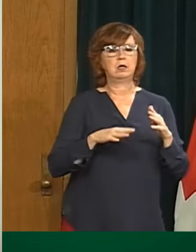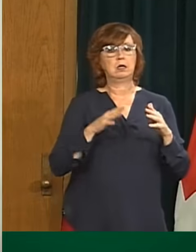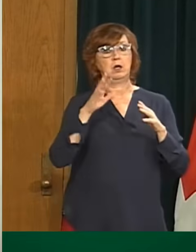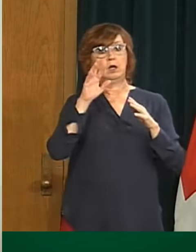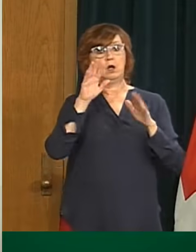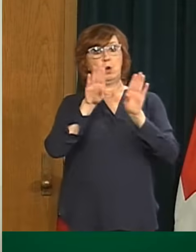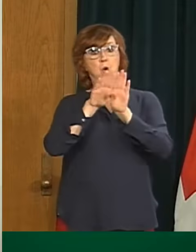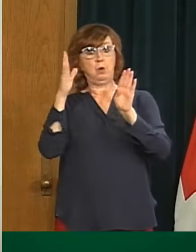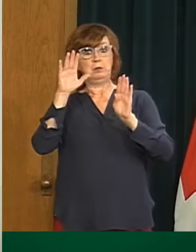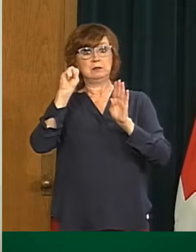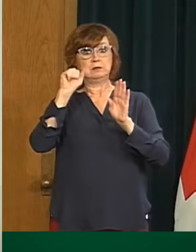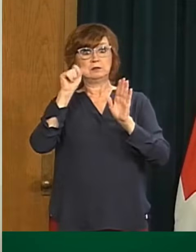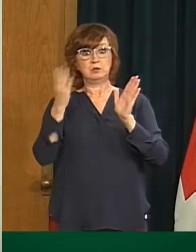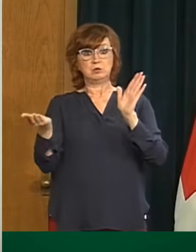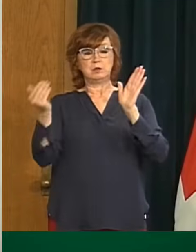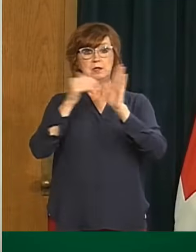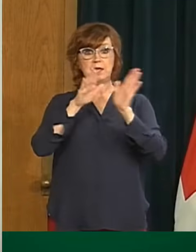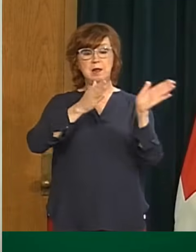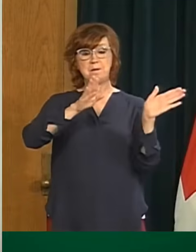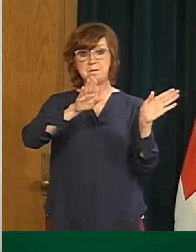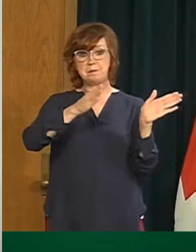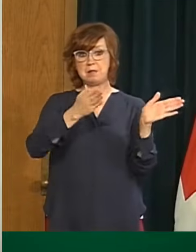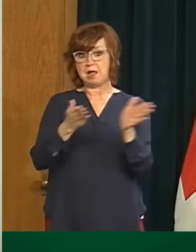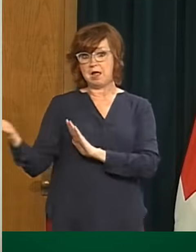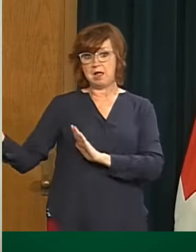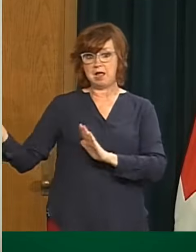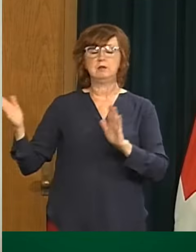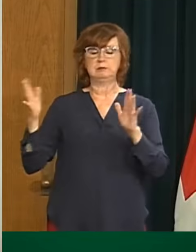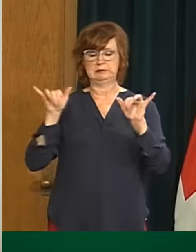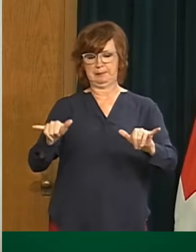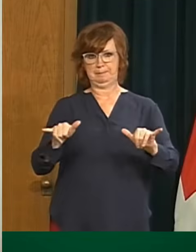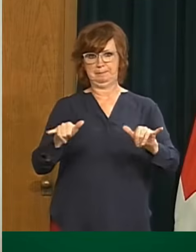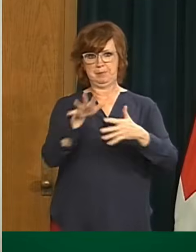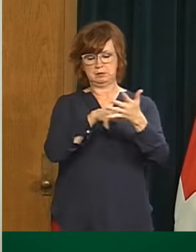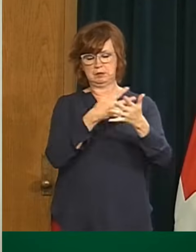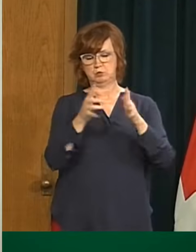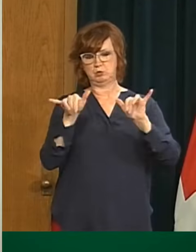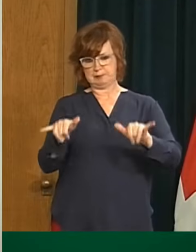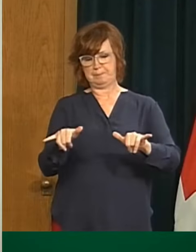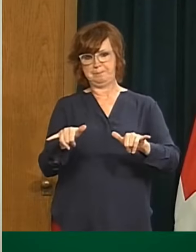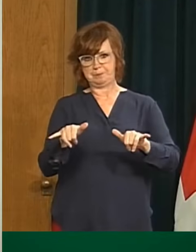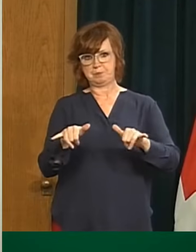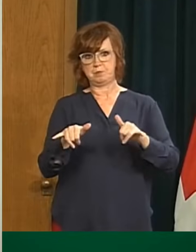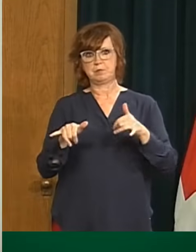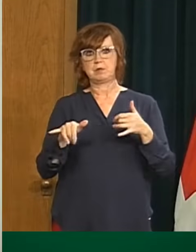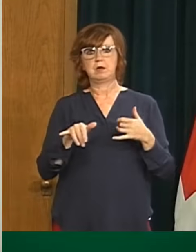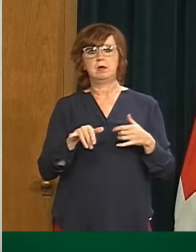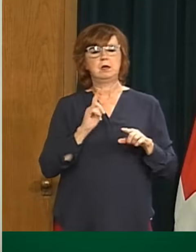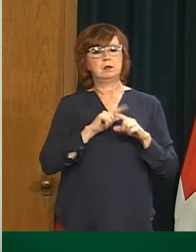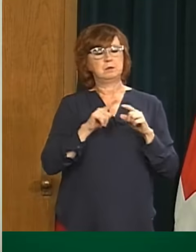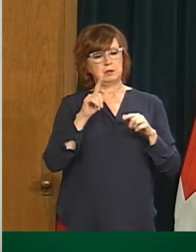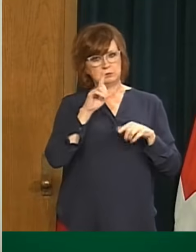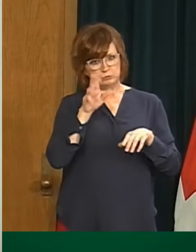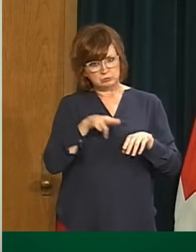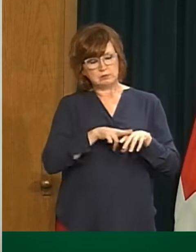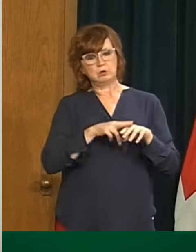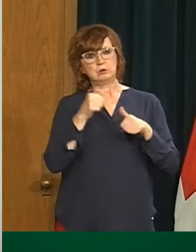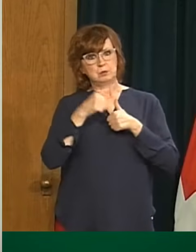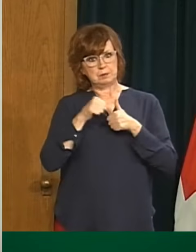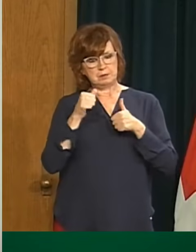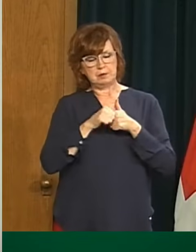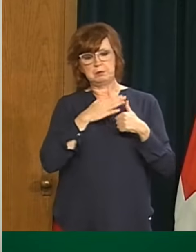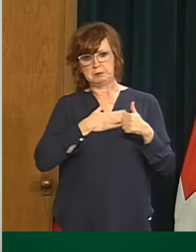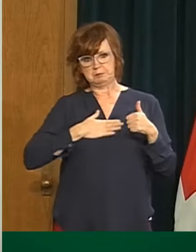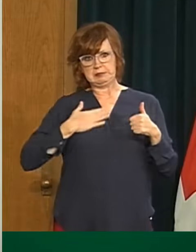see, great adherence to physical distancing when you're out and about enjoying the weather or shopping, and that